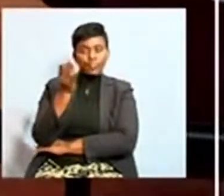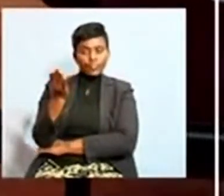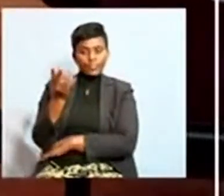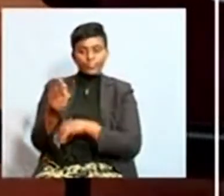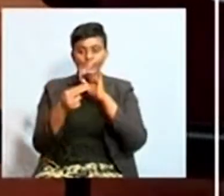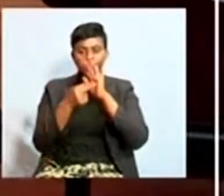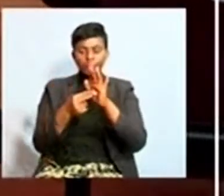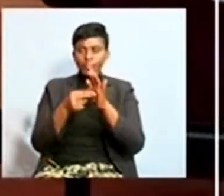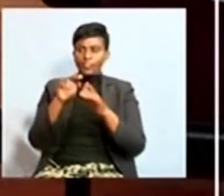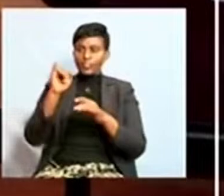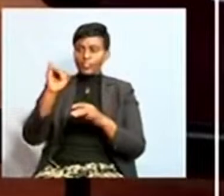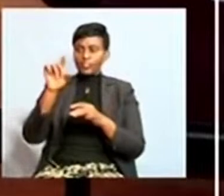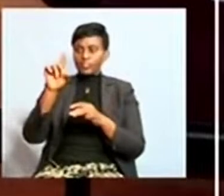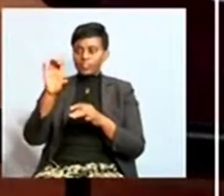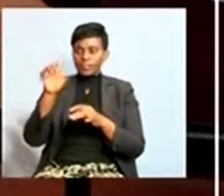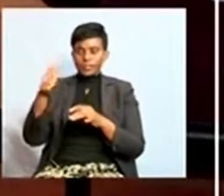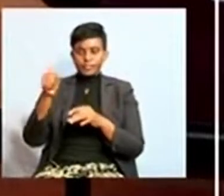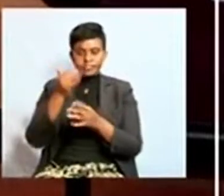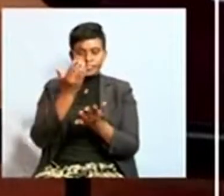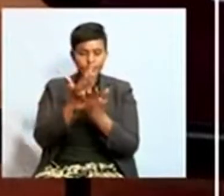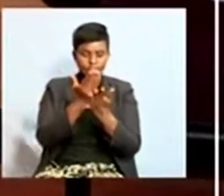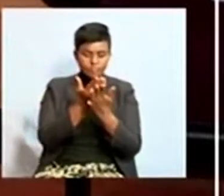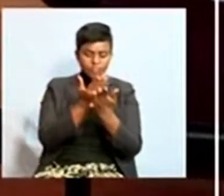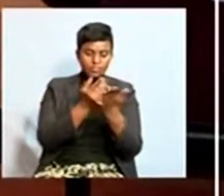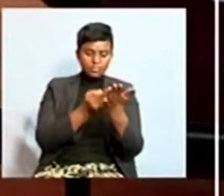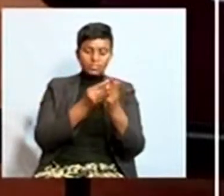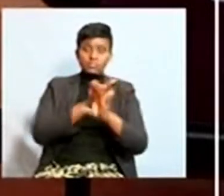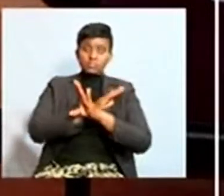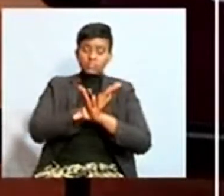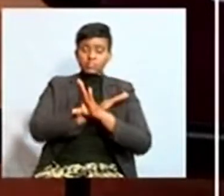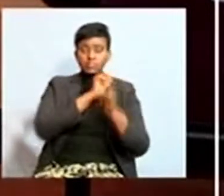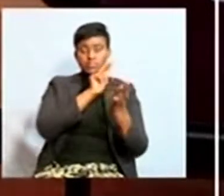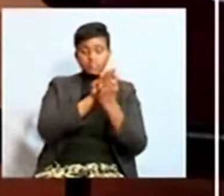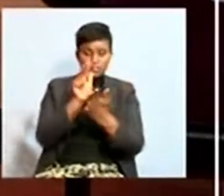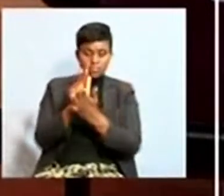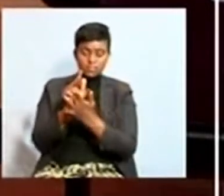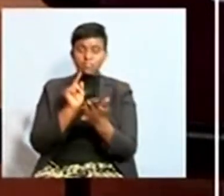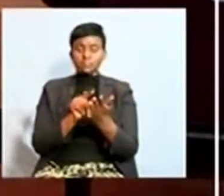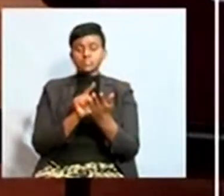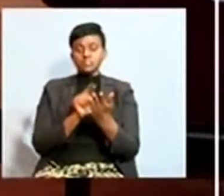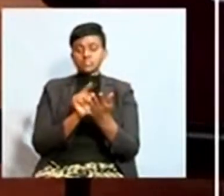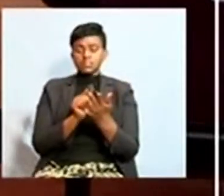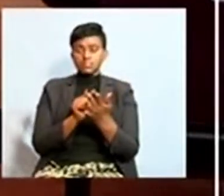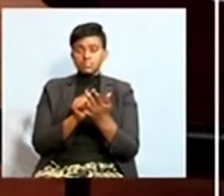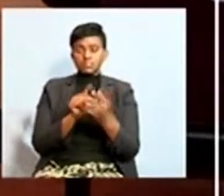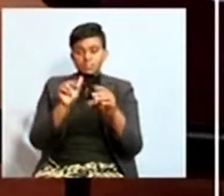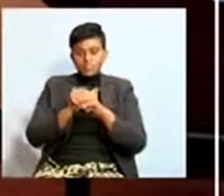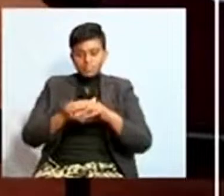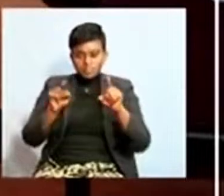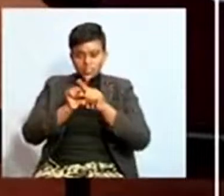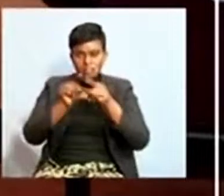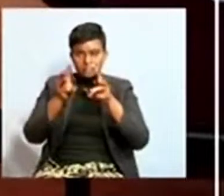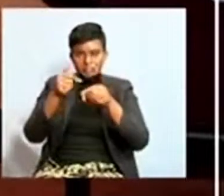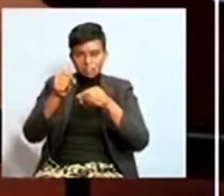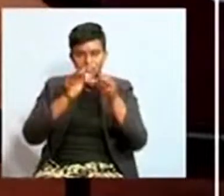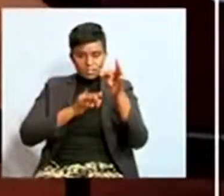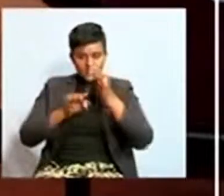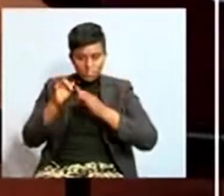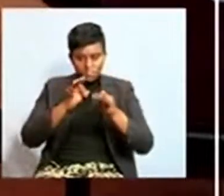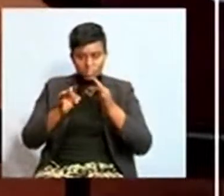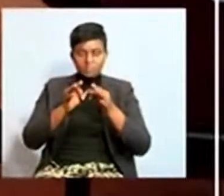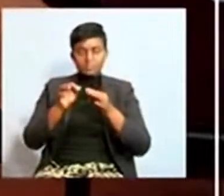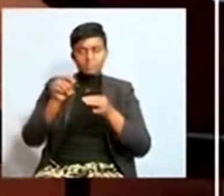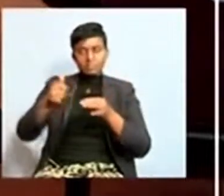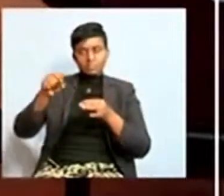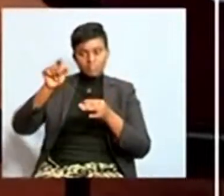that IDC recommends that Zambia ratify this treaty. In the same vein, you are indicating that you